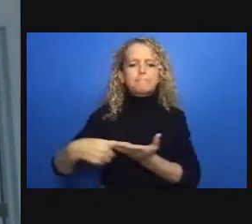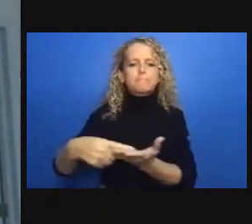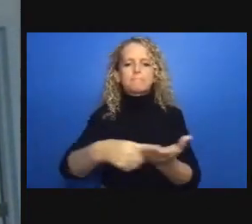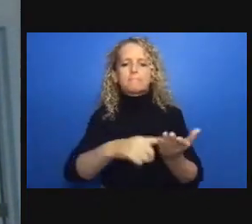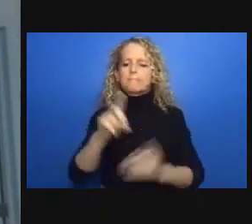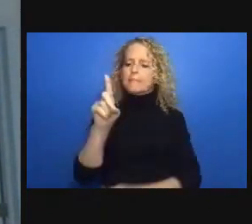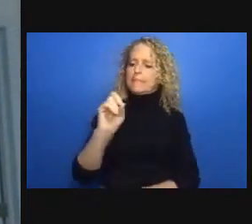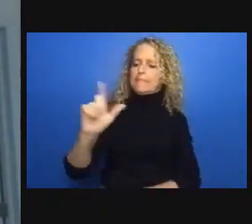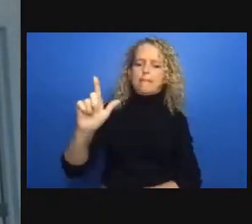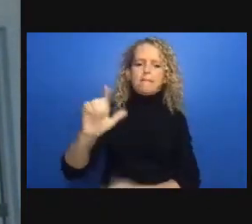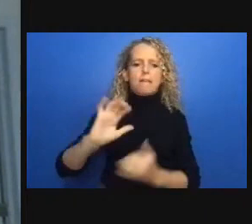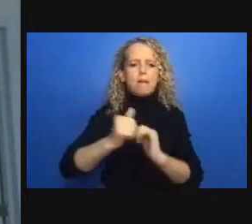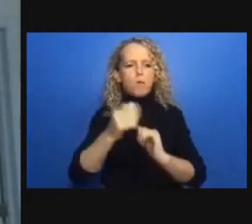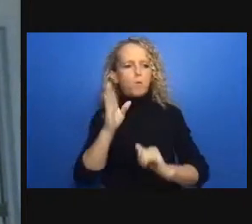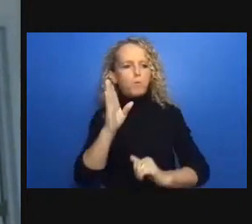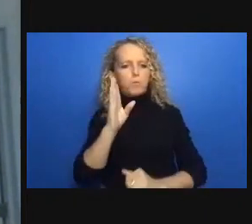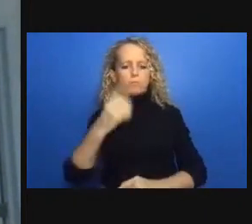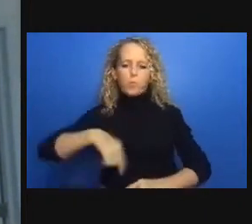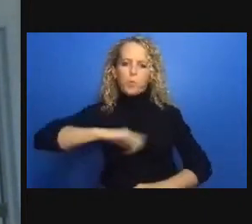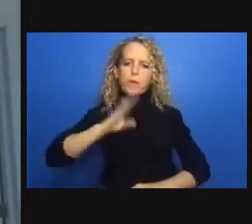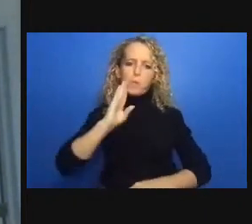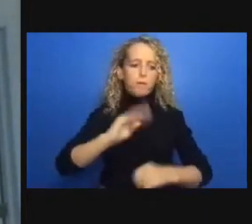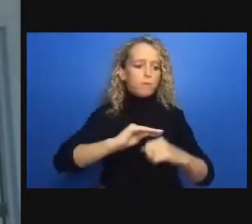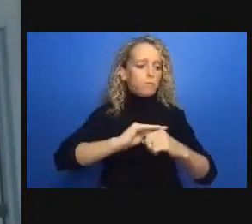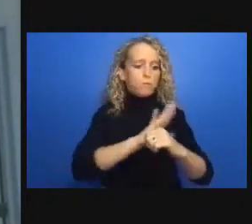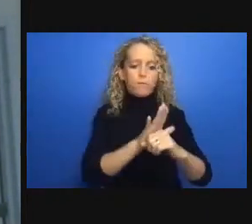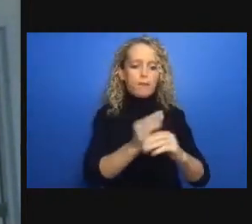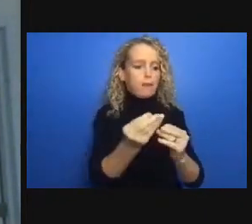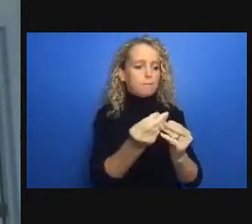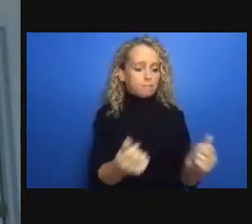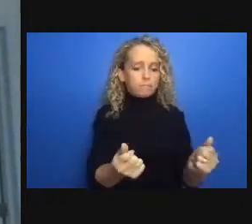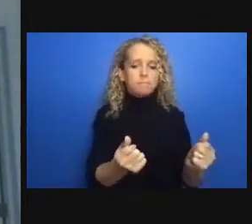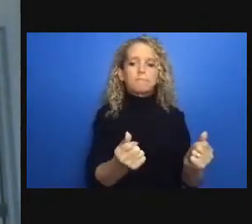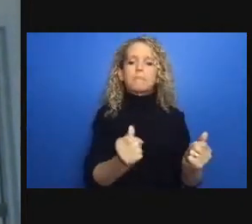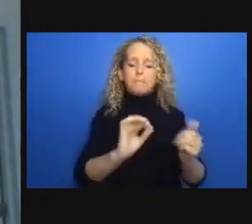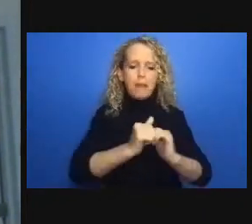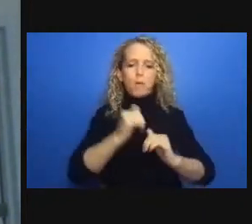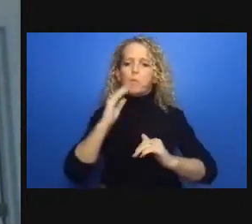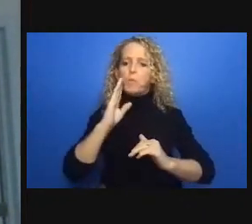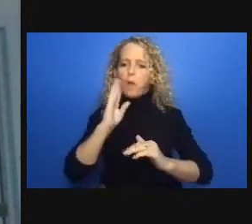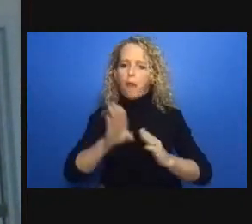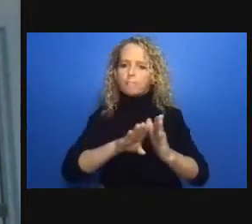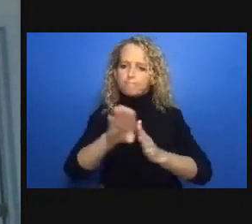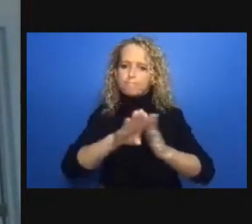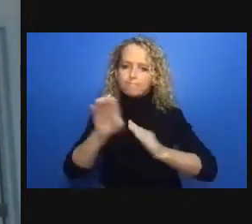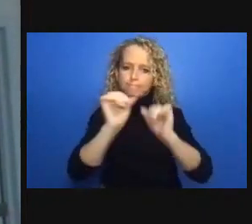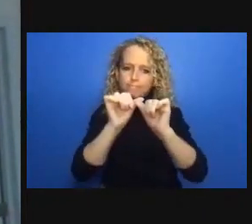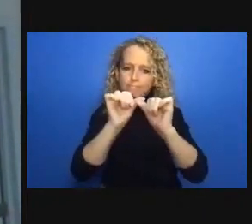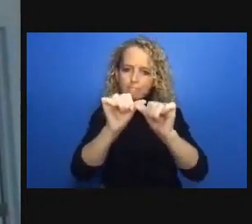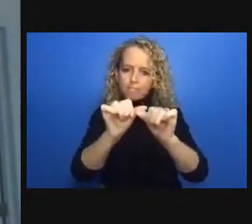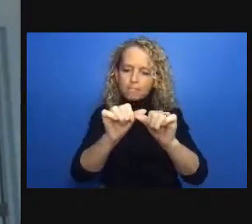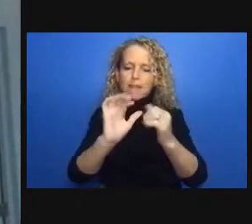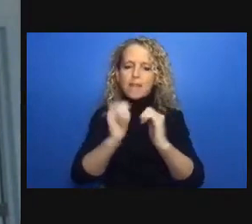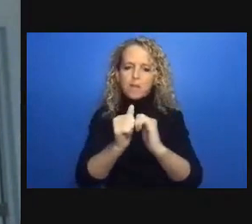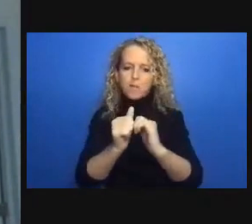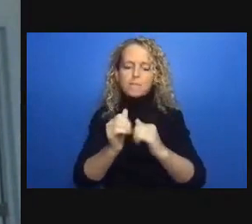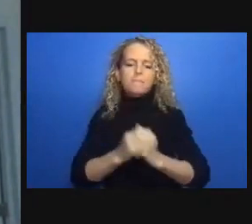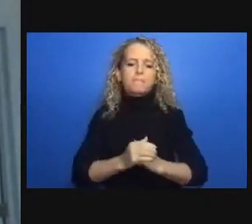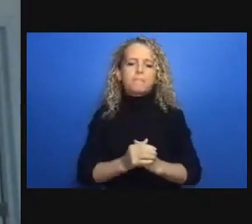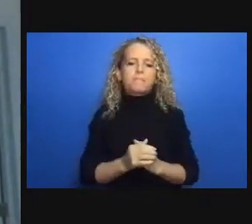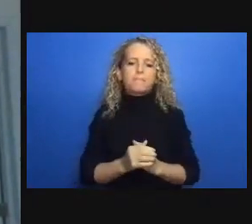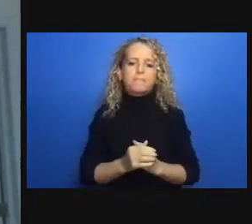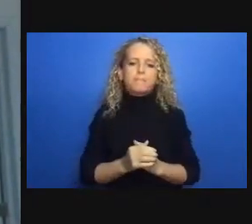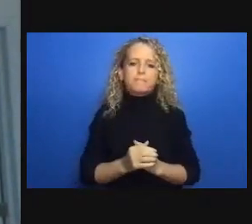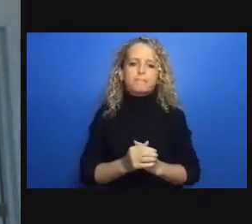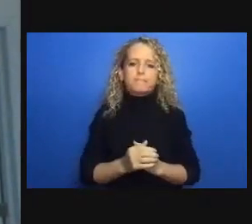effort in Nova Scotia once we start to get past the acute public health crisis that is COVID-19. And so obviously there's a lot of